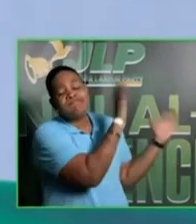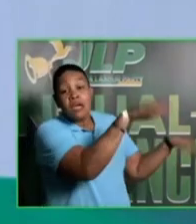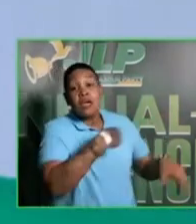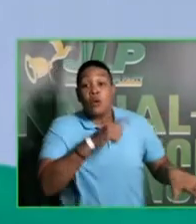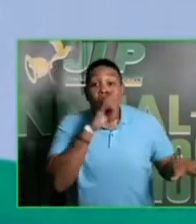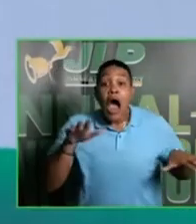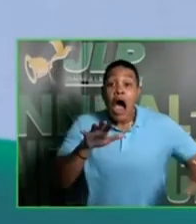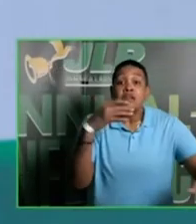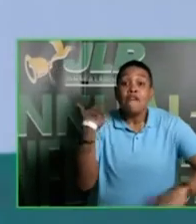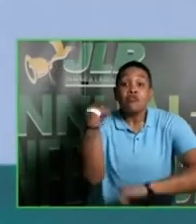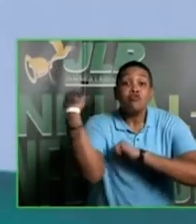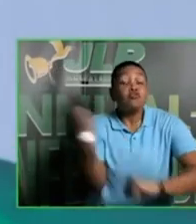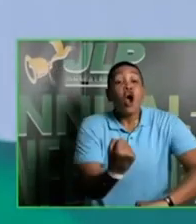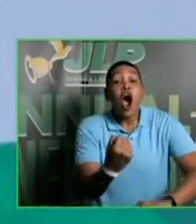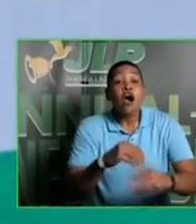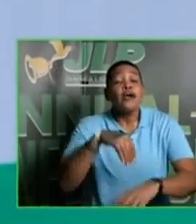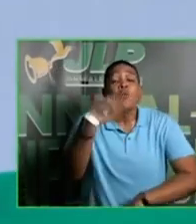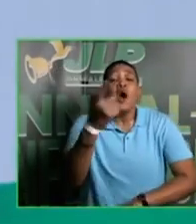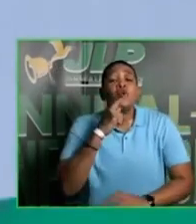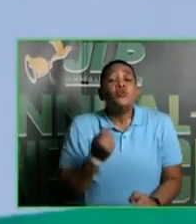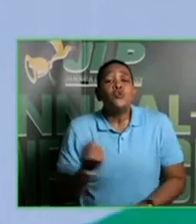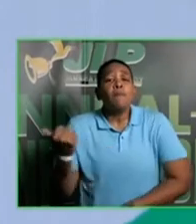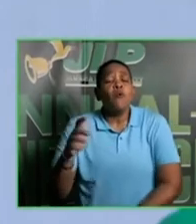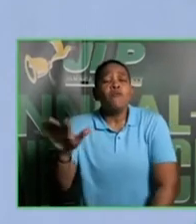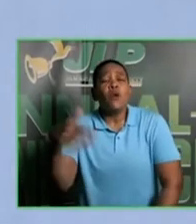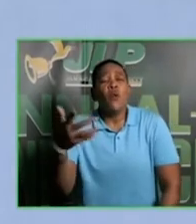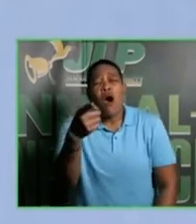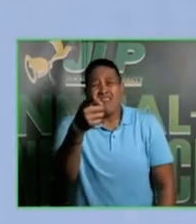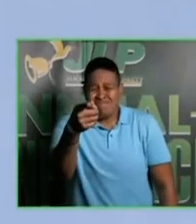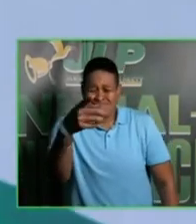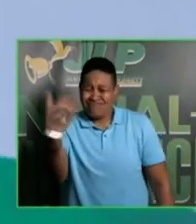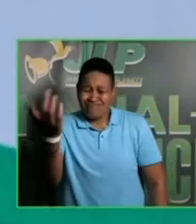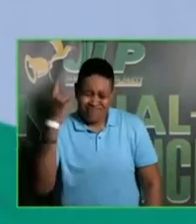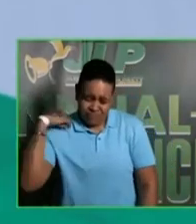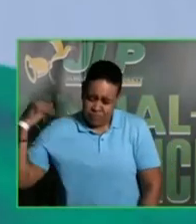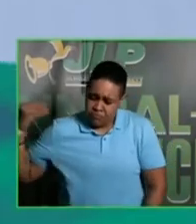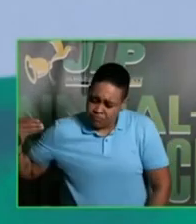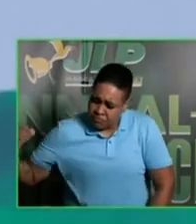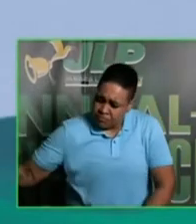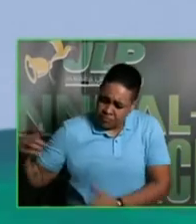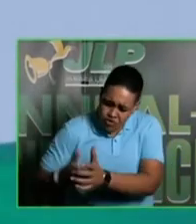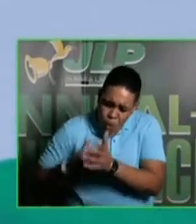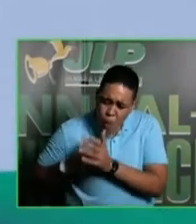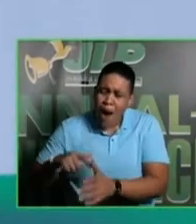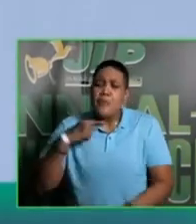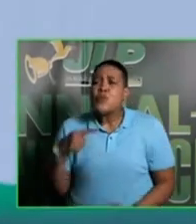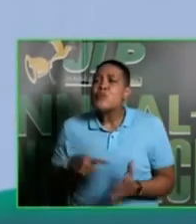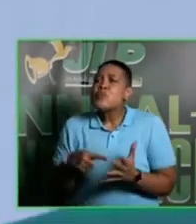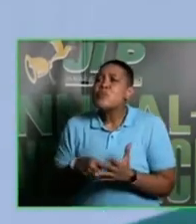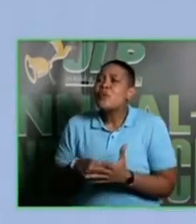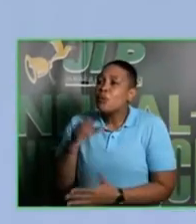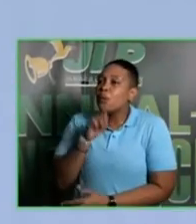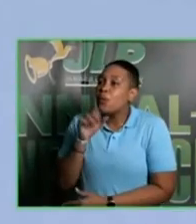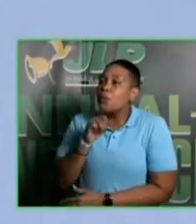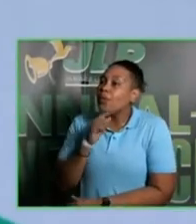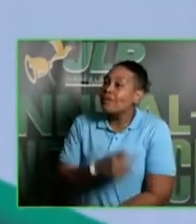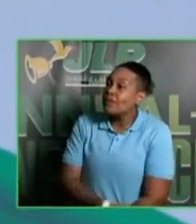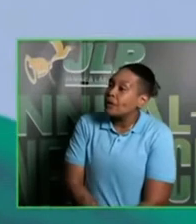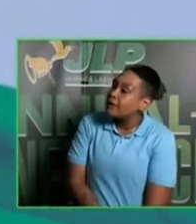and strong in removing the legacy requirements and outdated requirements, which place a